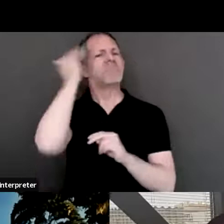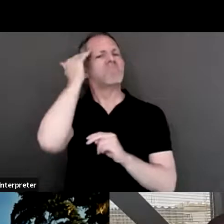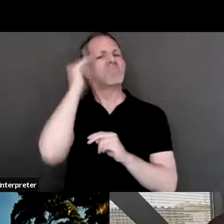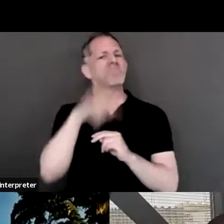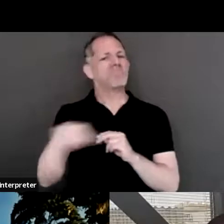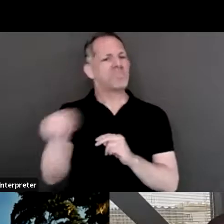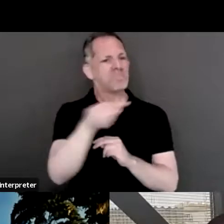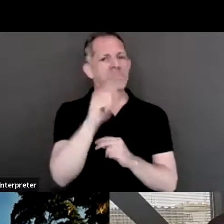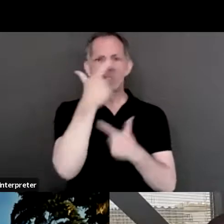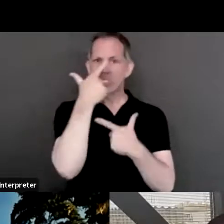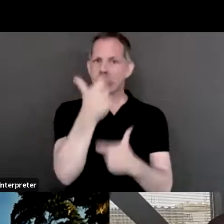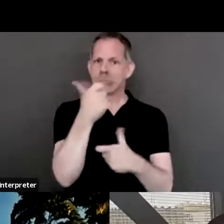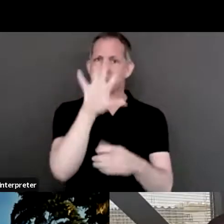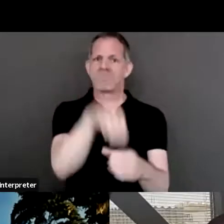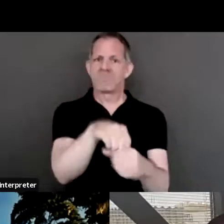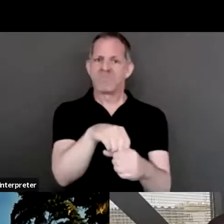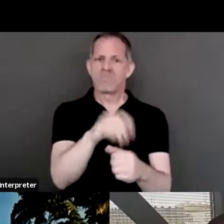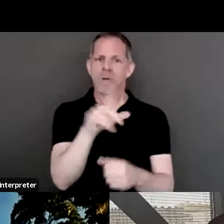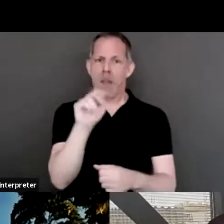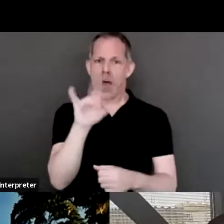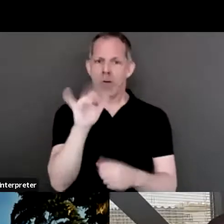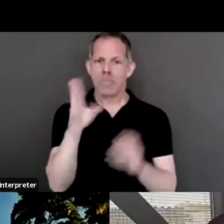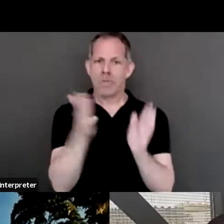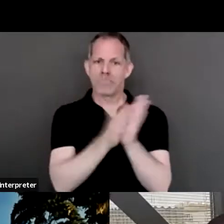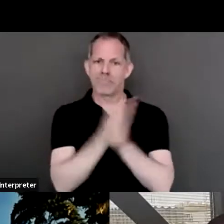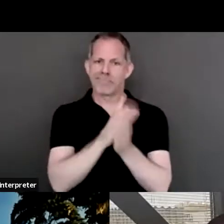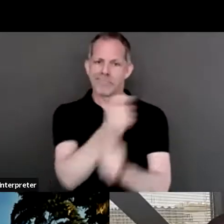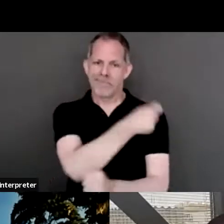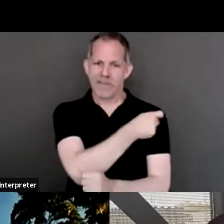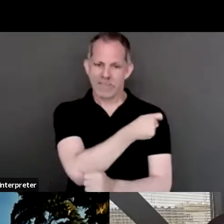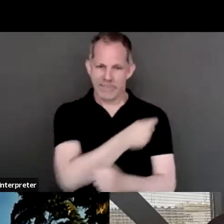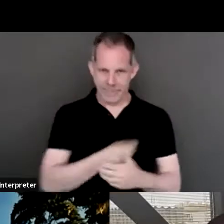still hitting 25,000 doses a week. So